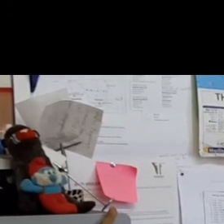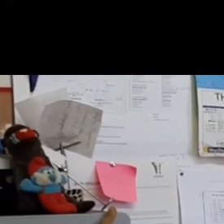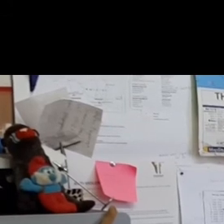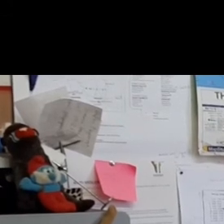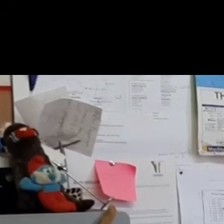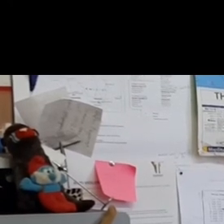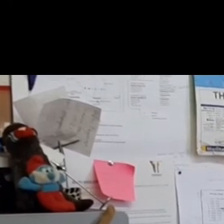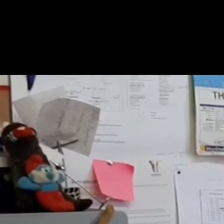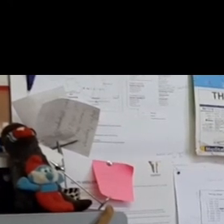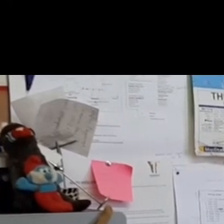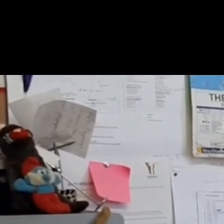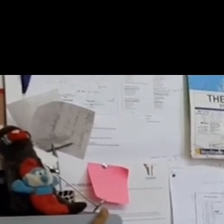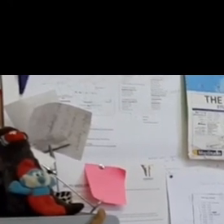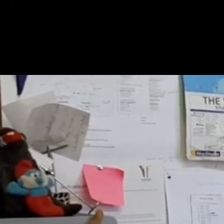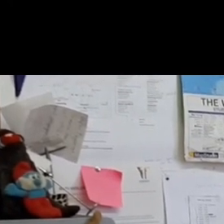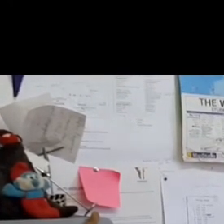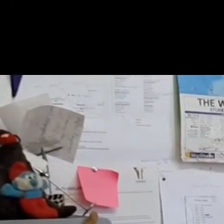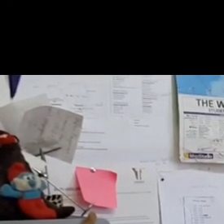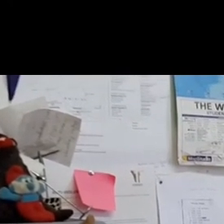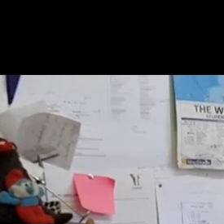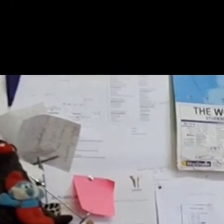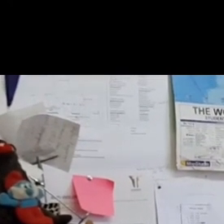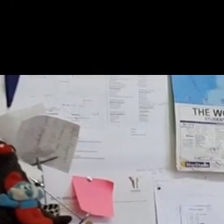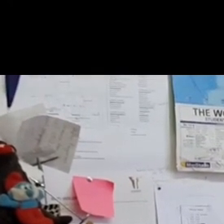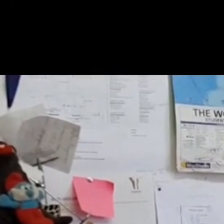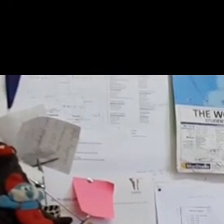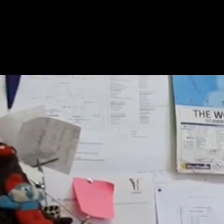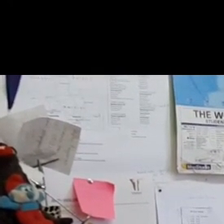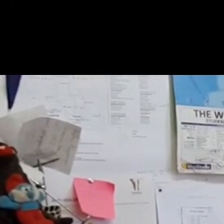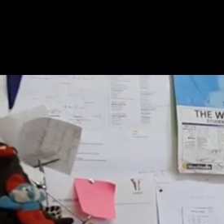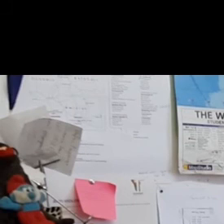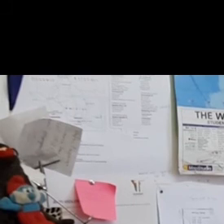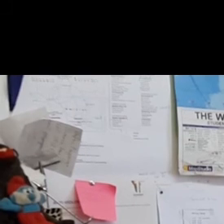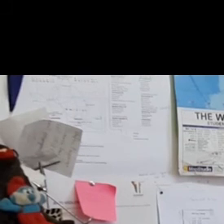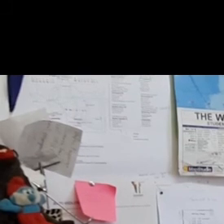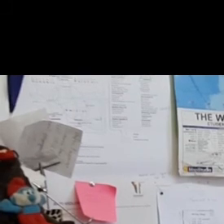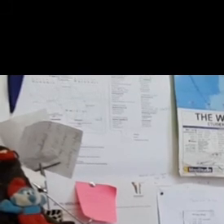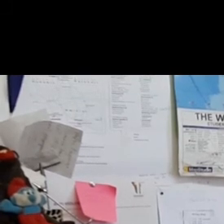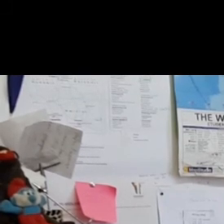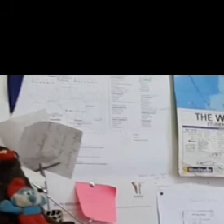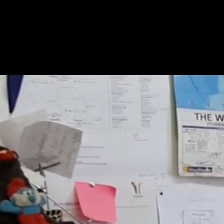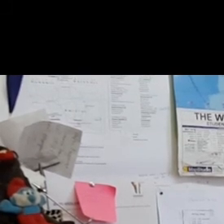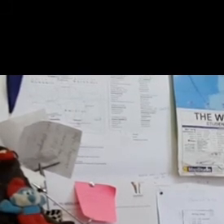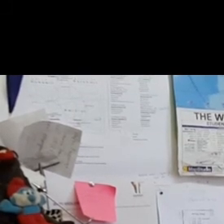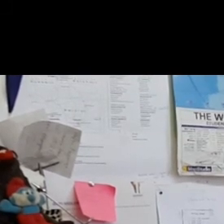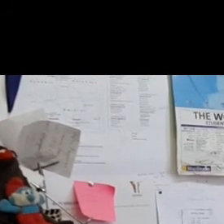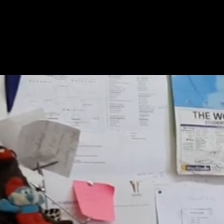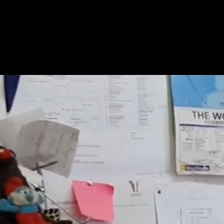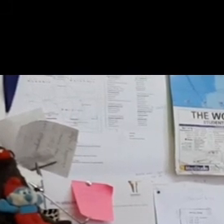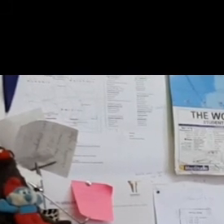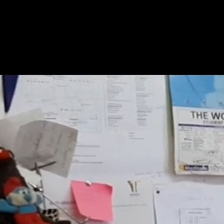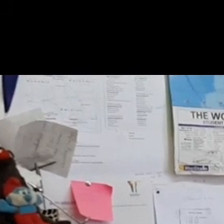also observe that some instructions are not that clear and confusing in the activities given to the